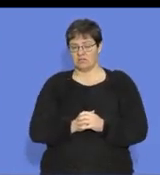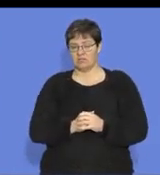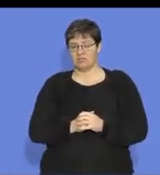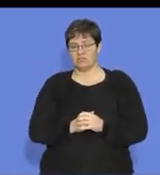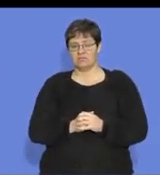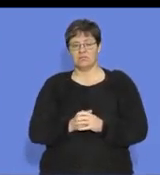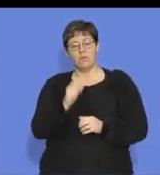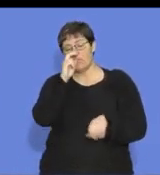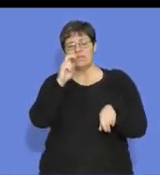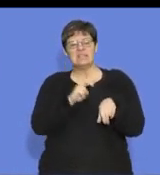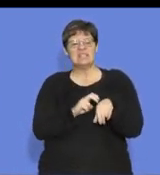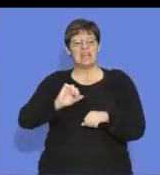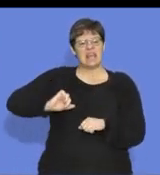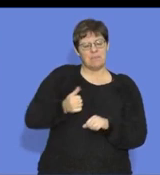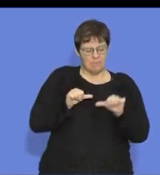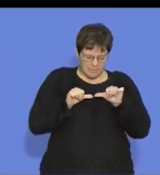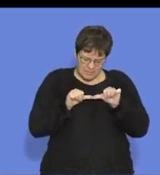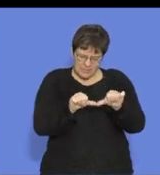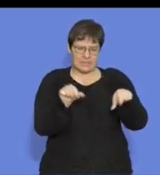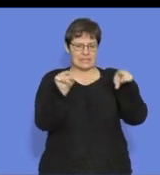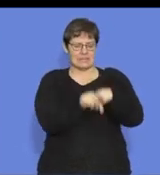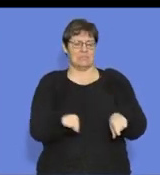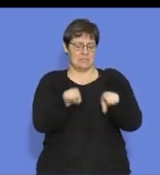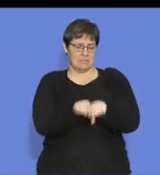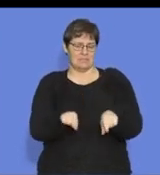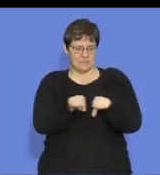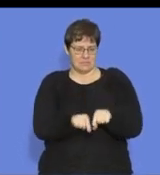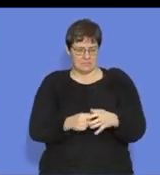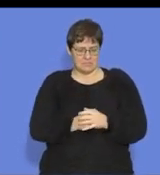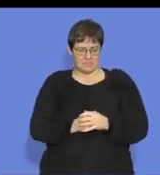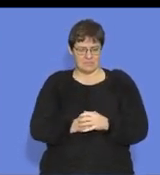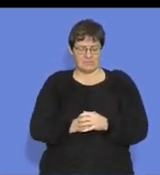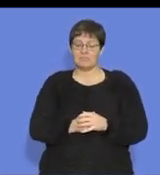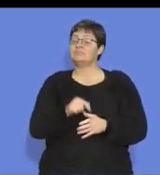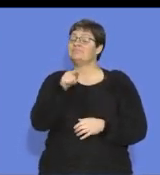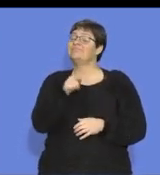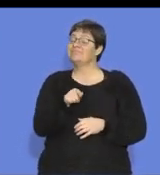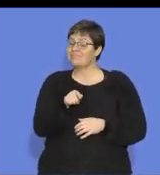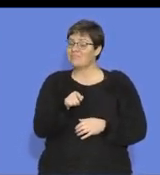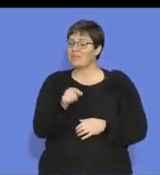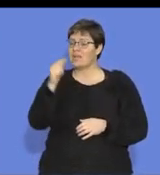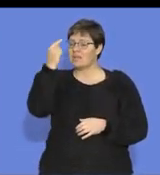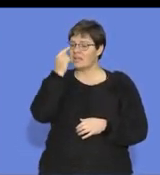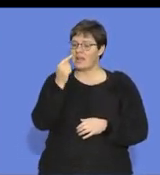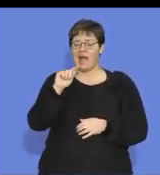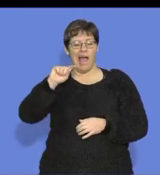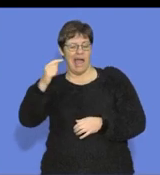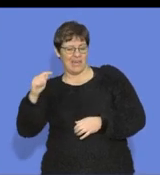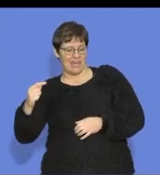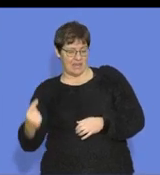to keep exactly the same? And here you need to think of the other